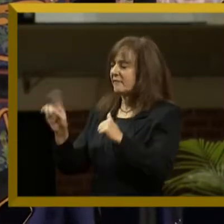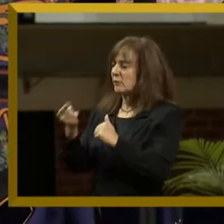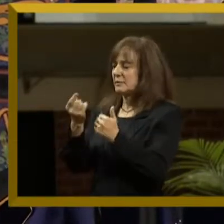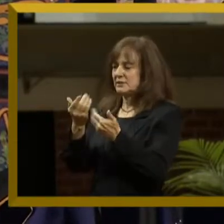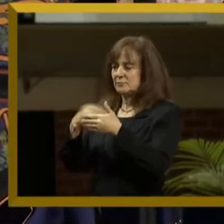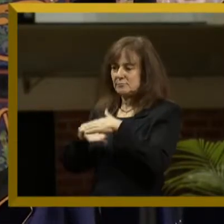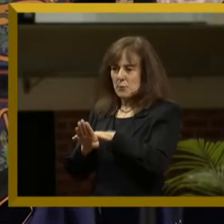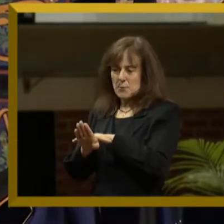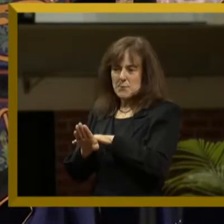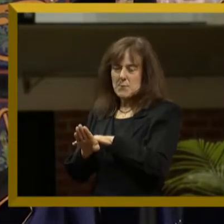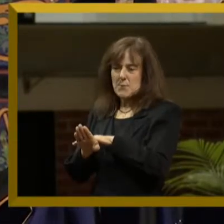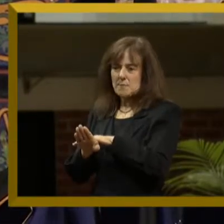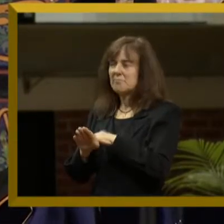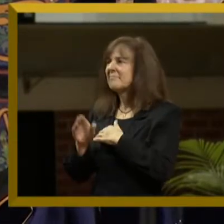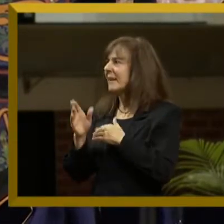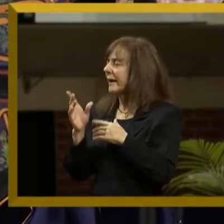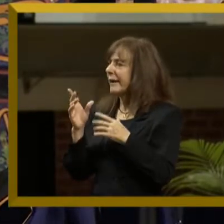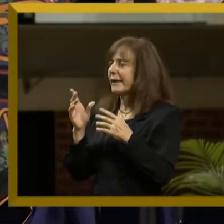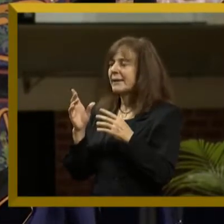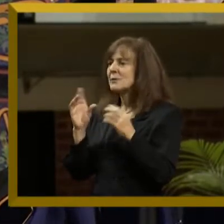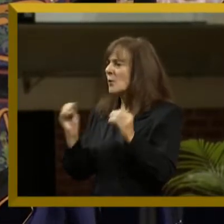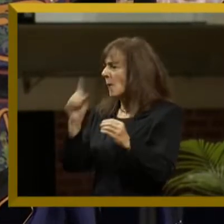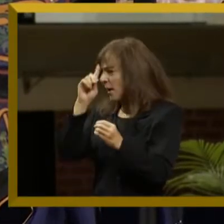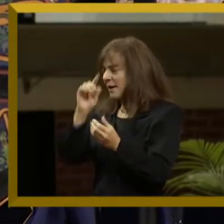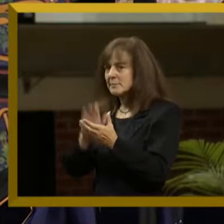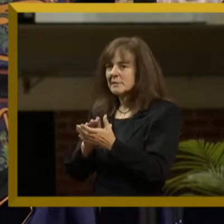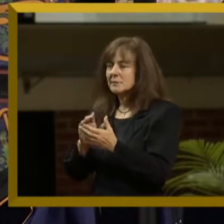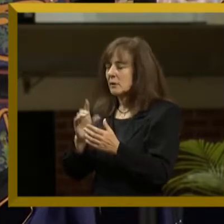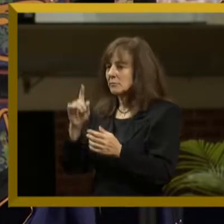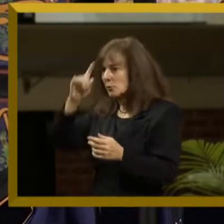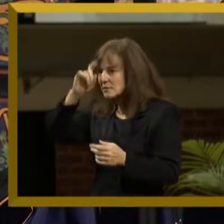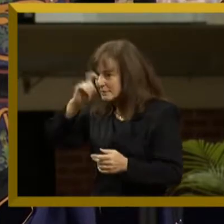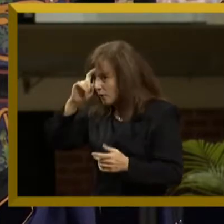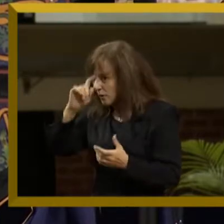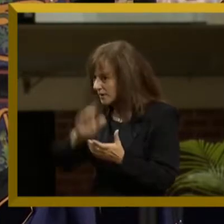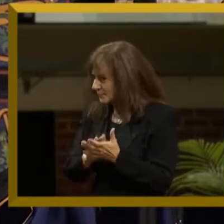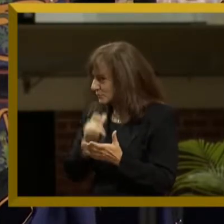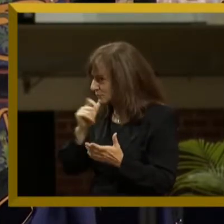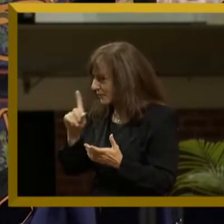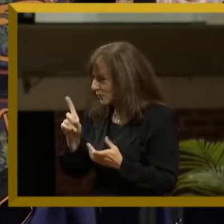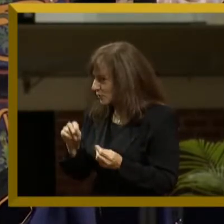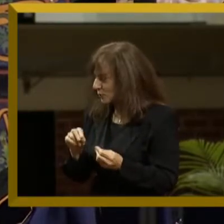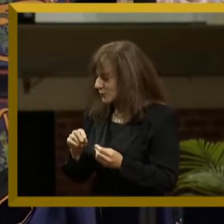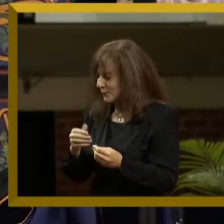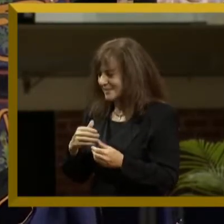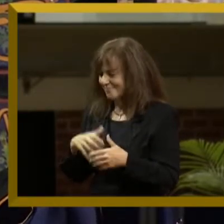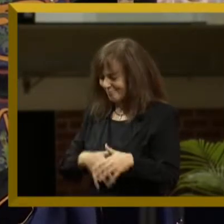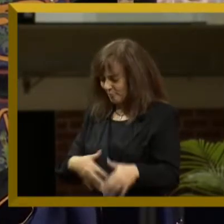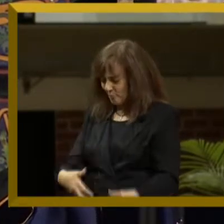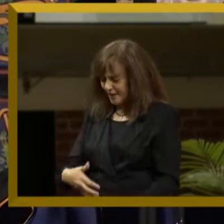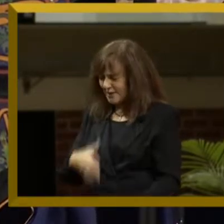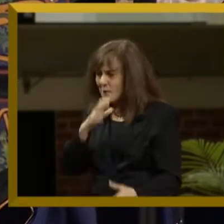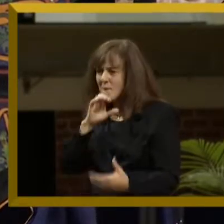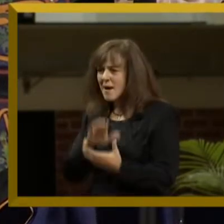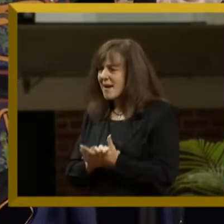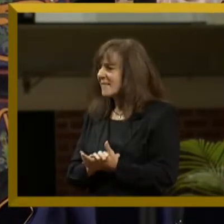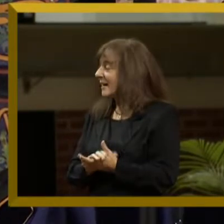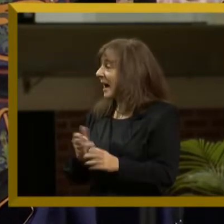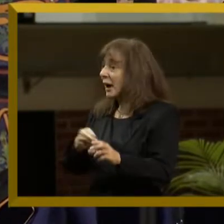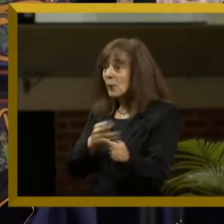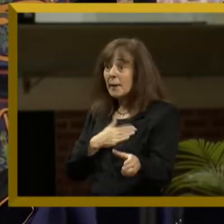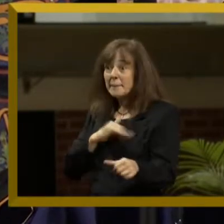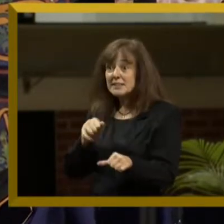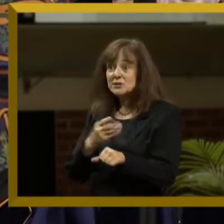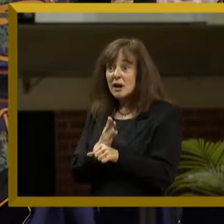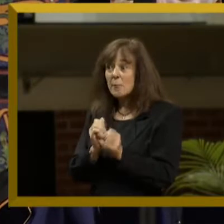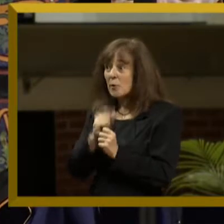child. And I did what no husband, no wise husband at least, should do to his young pregnant spouse. I quit my job